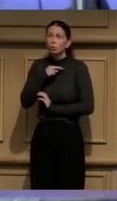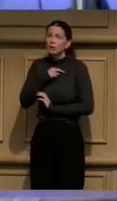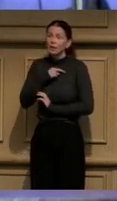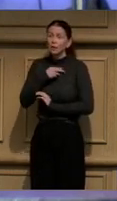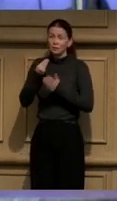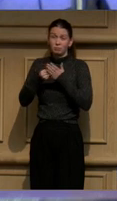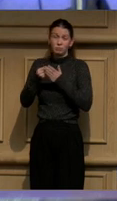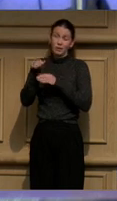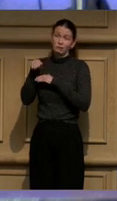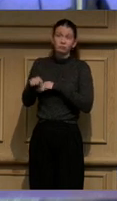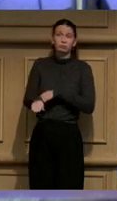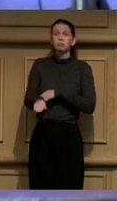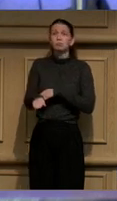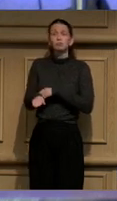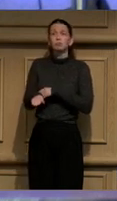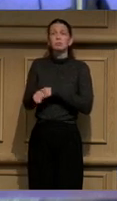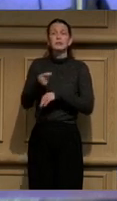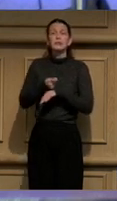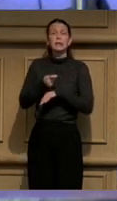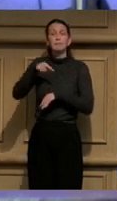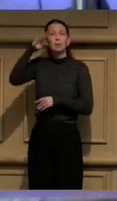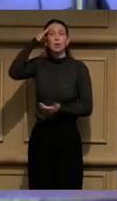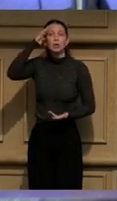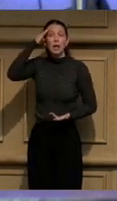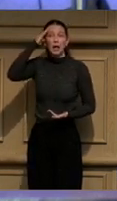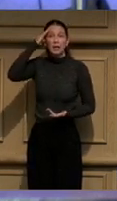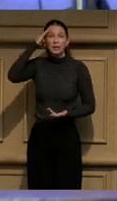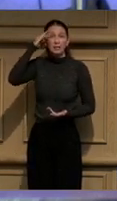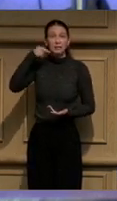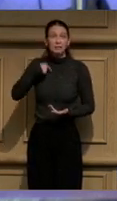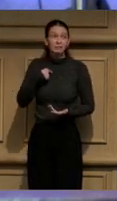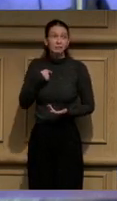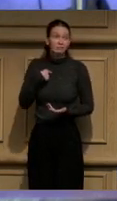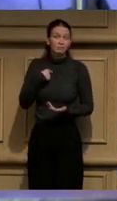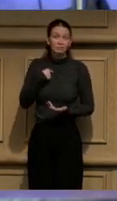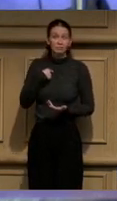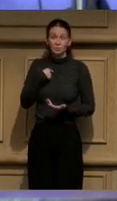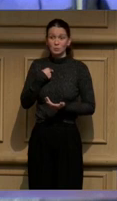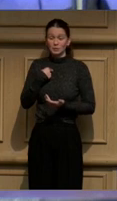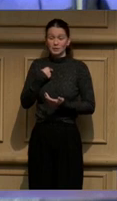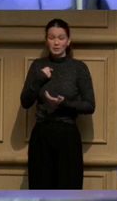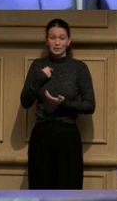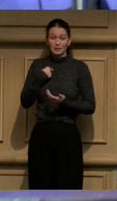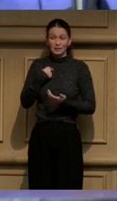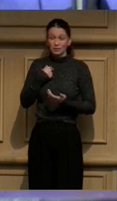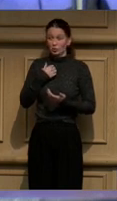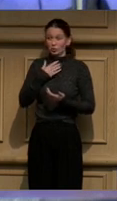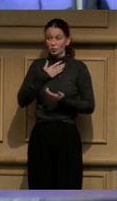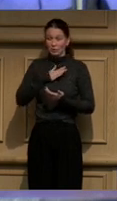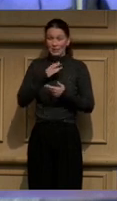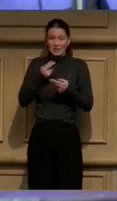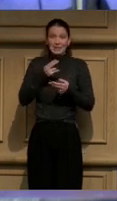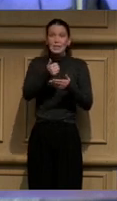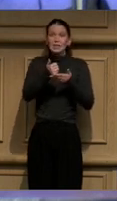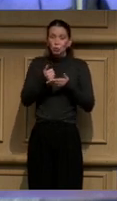time and everybody was leaving, and I was thinking of leaving myself and did leave for a while. And I suppose the